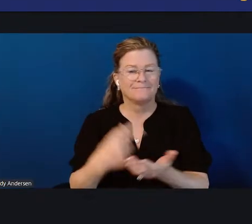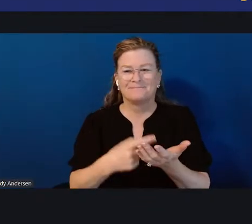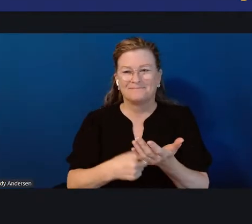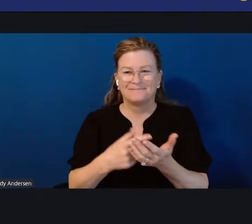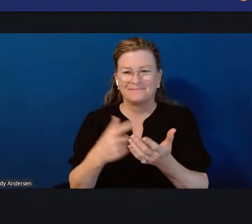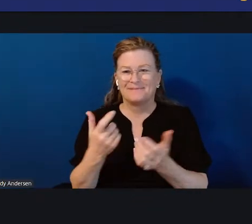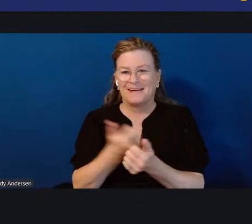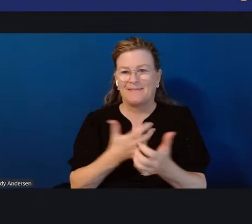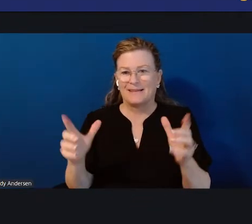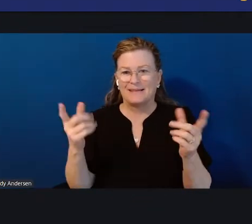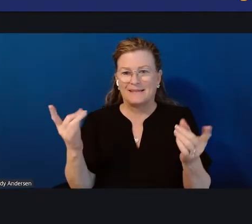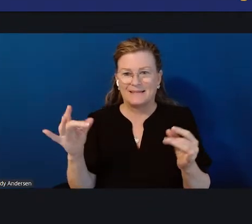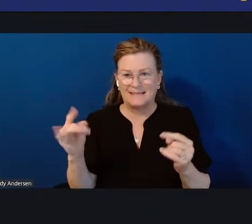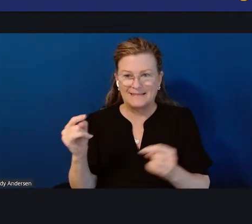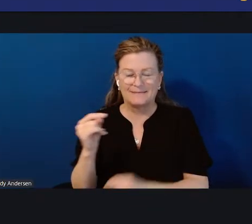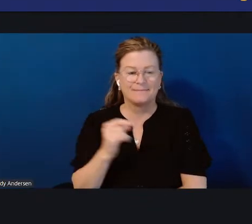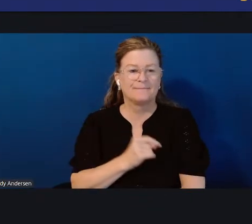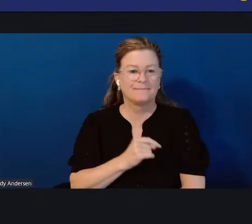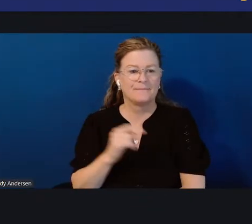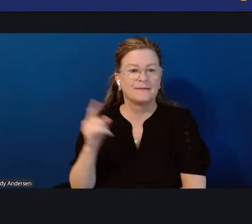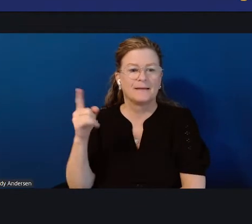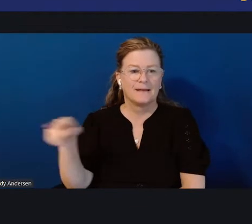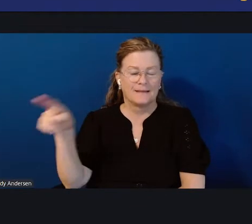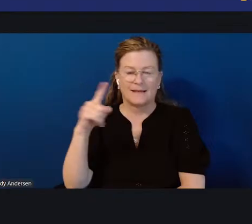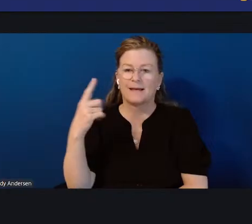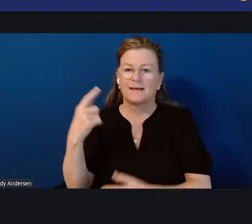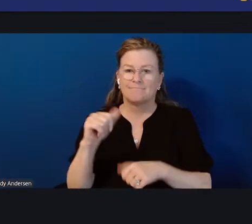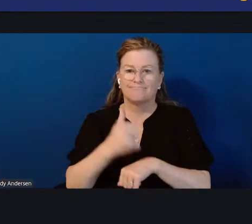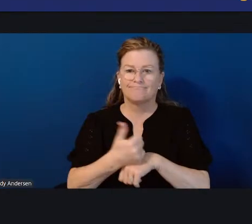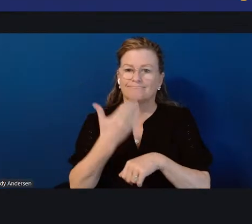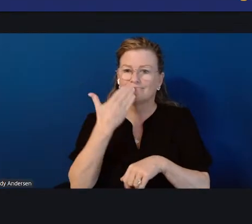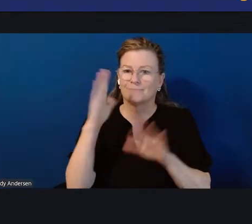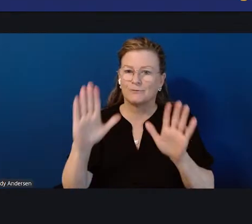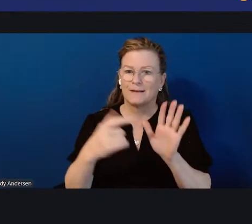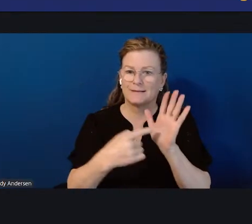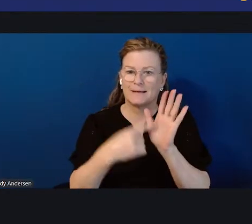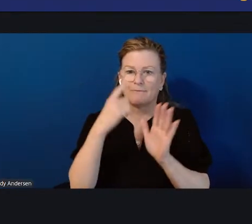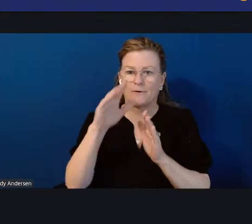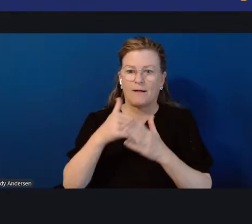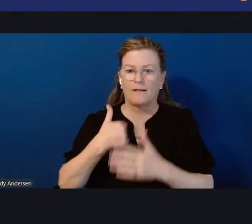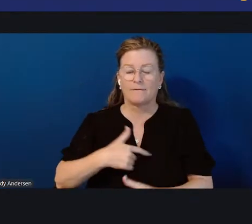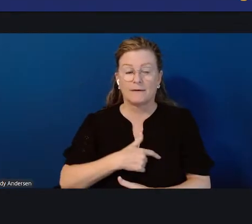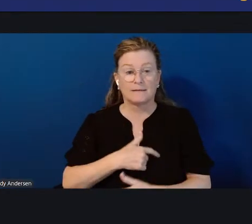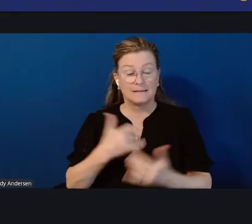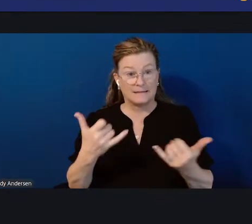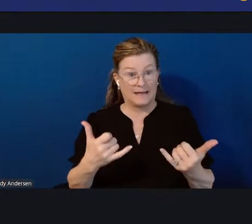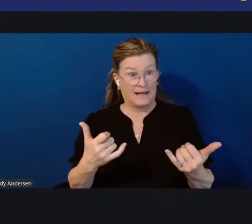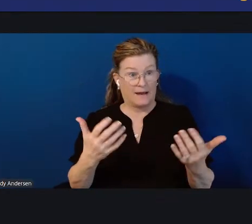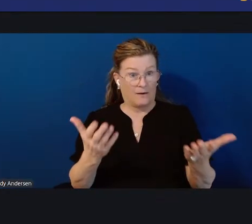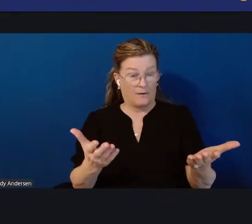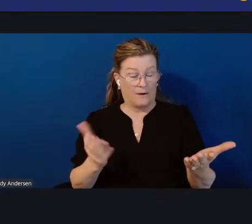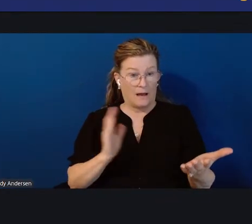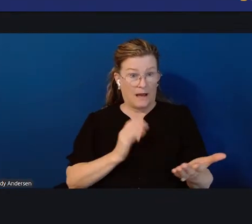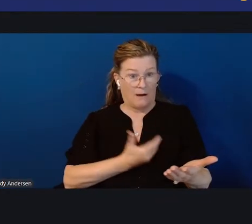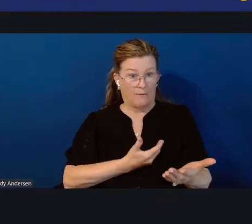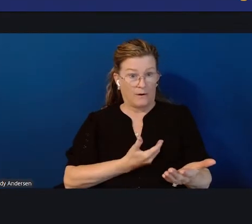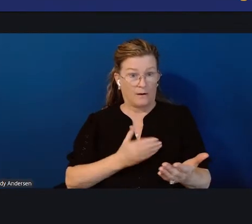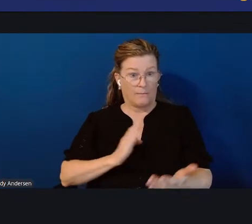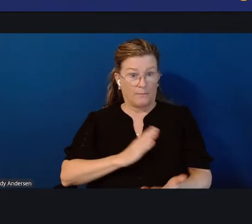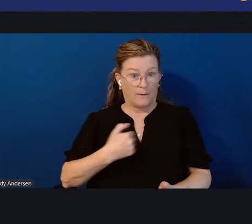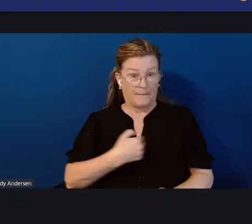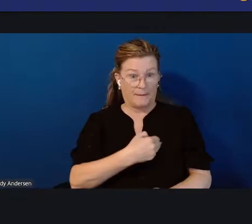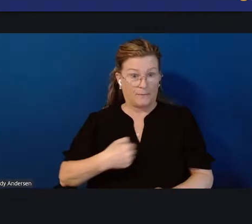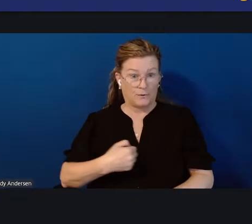did. They are examples to all of us. I'd like to open it up to staff or to our board members.